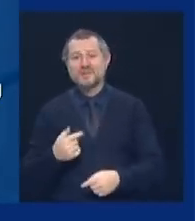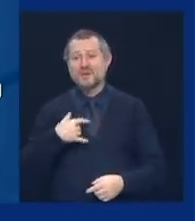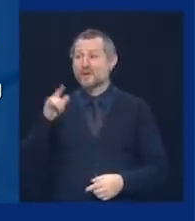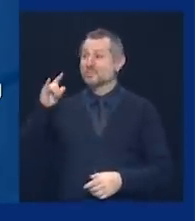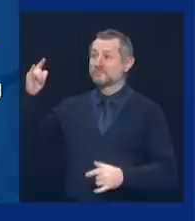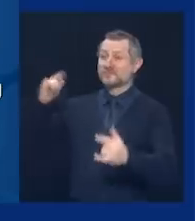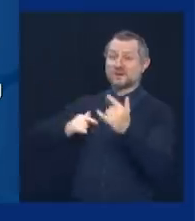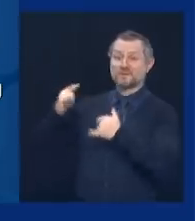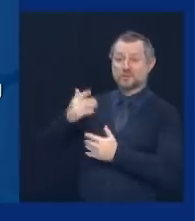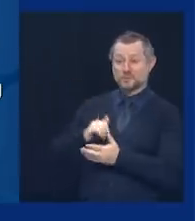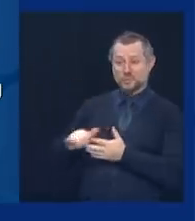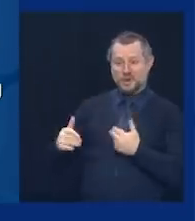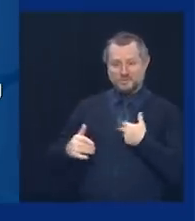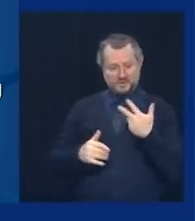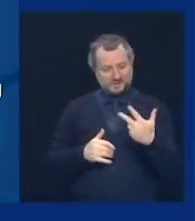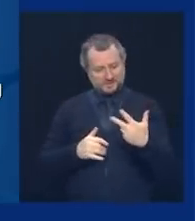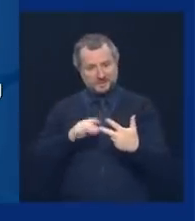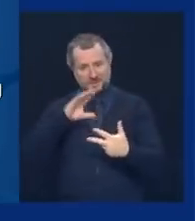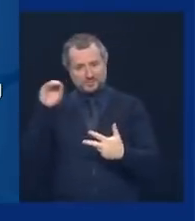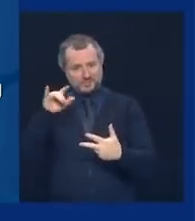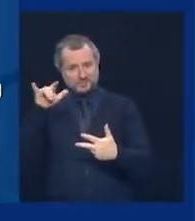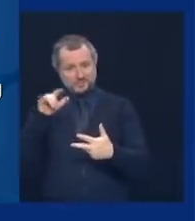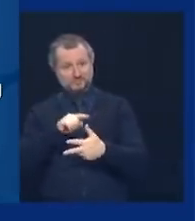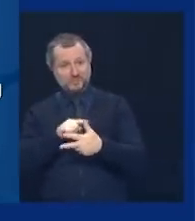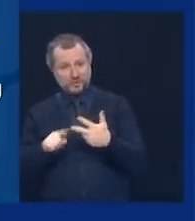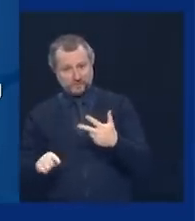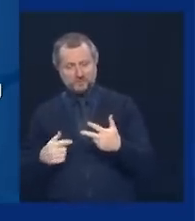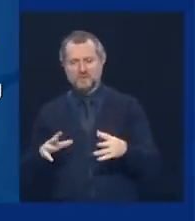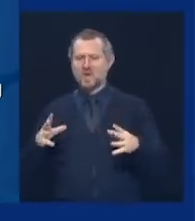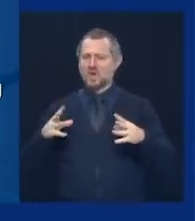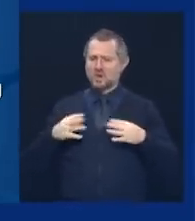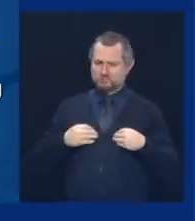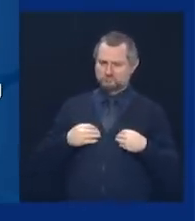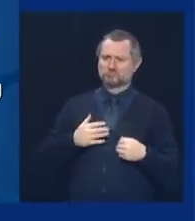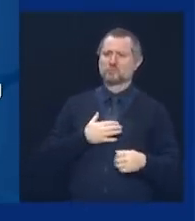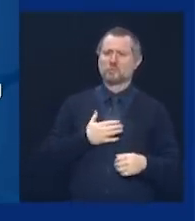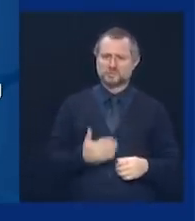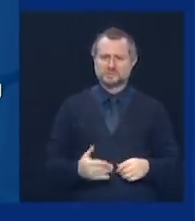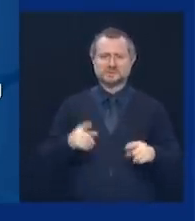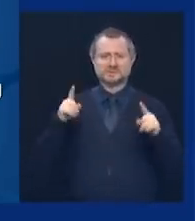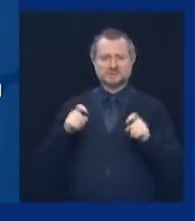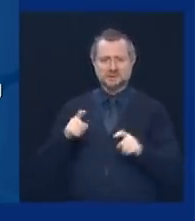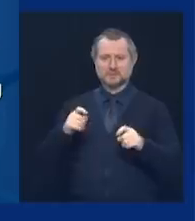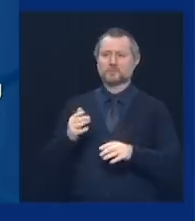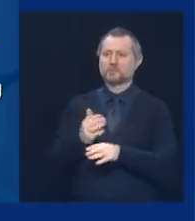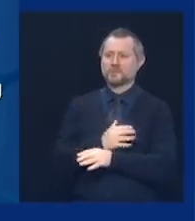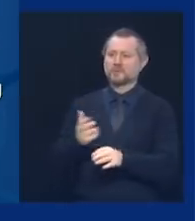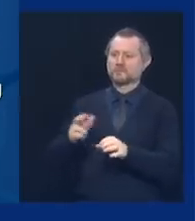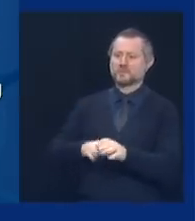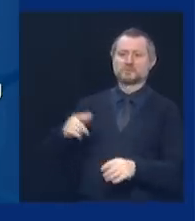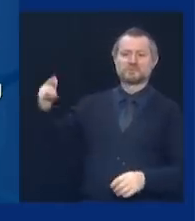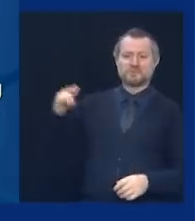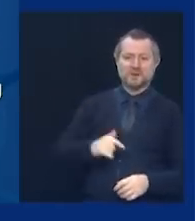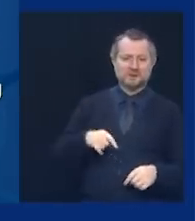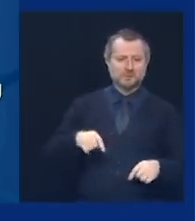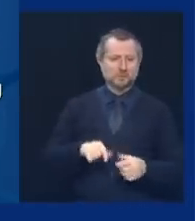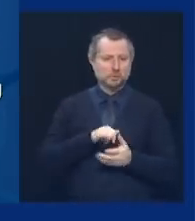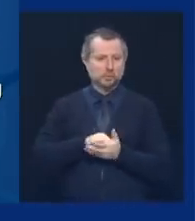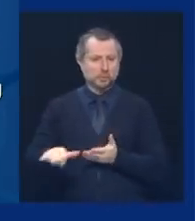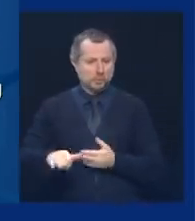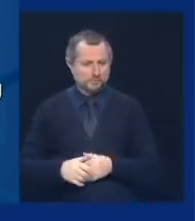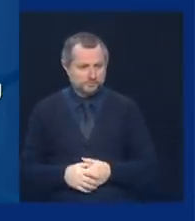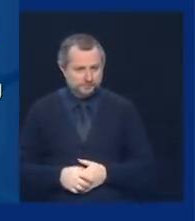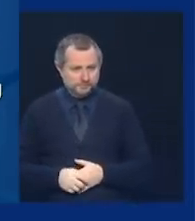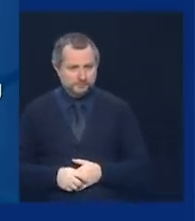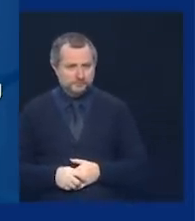there are 3 airlines. All 3 agreed to do testing before those flights land in New York. New York